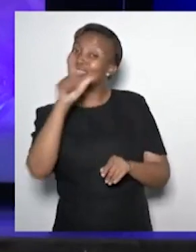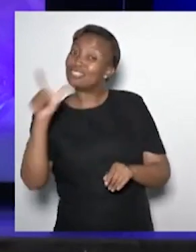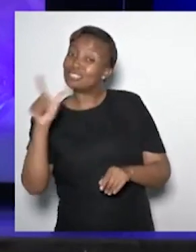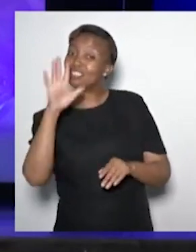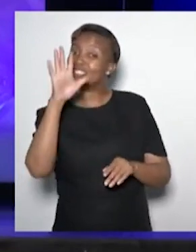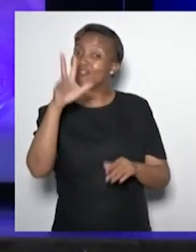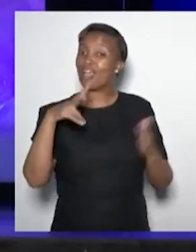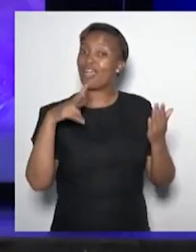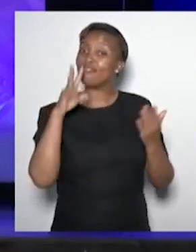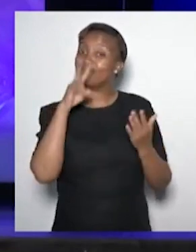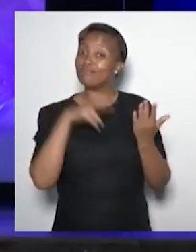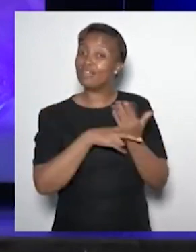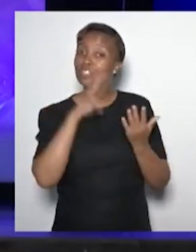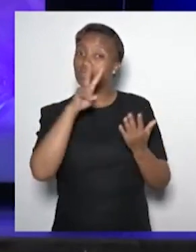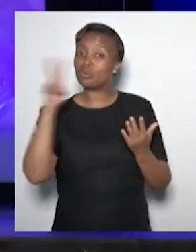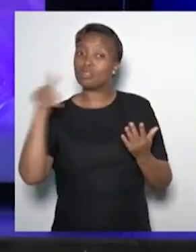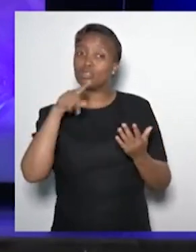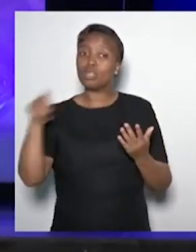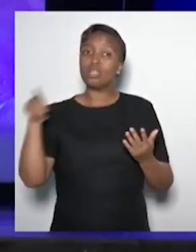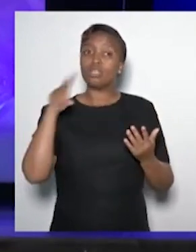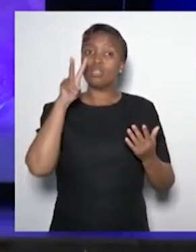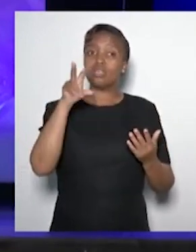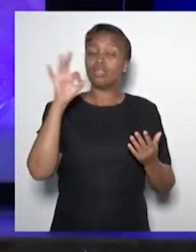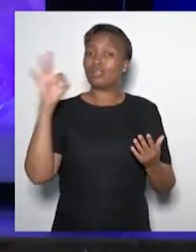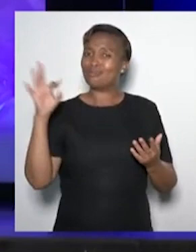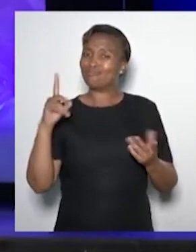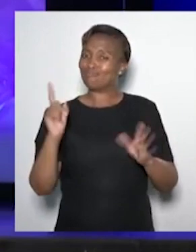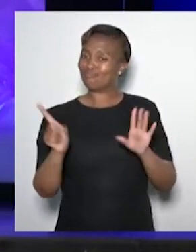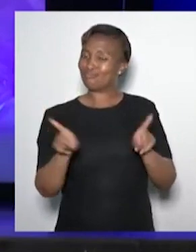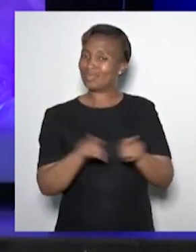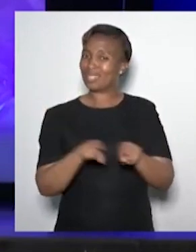and 23. It's like gift.